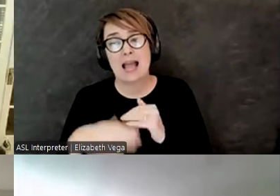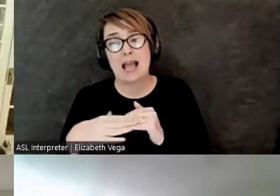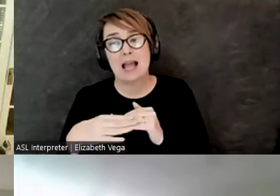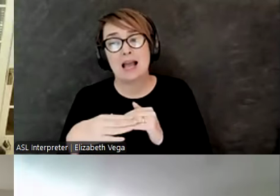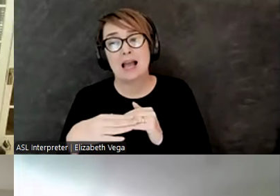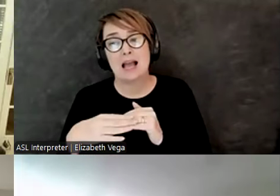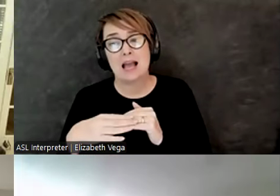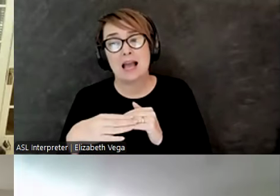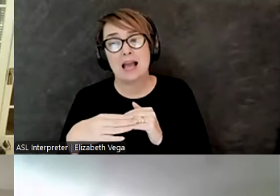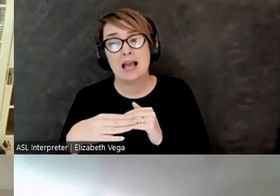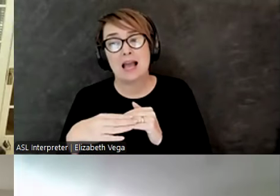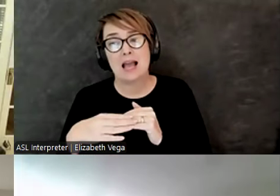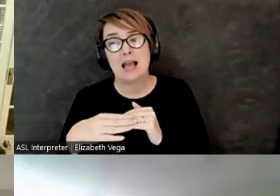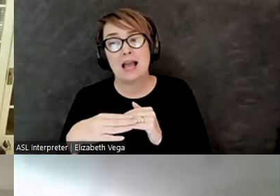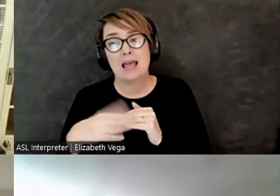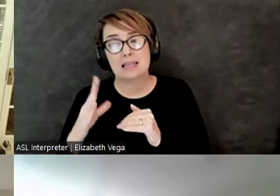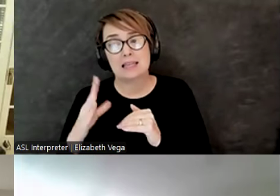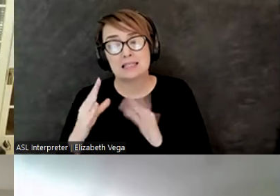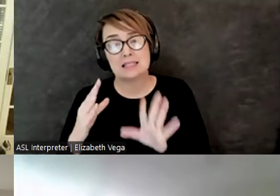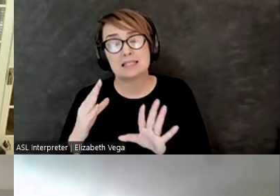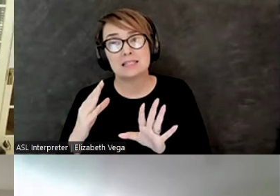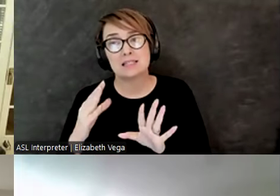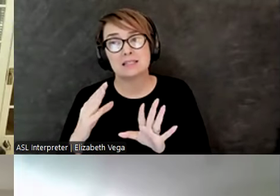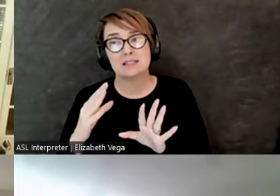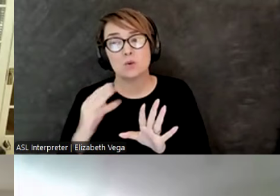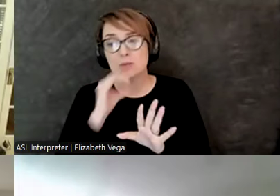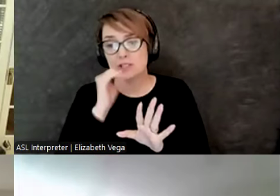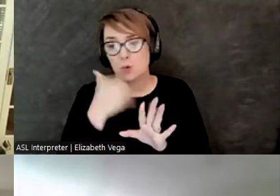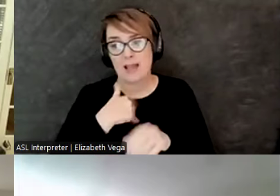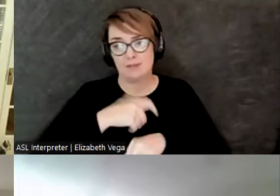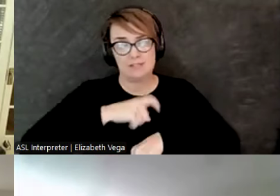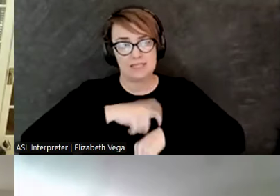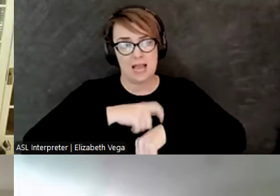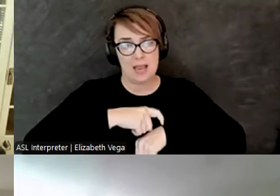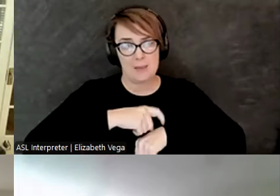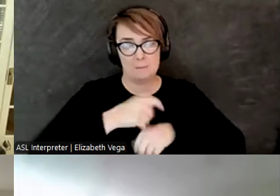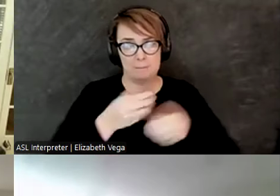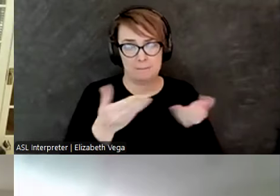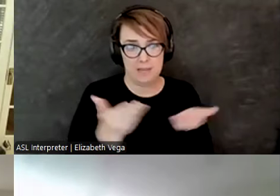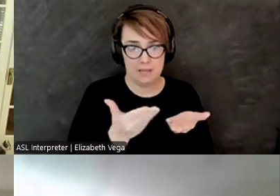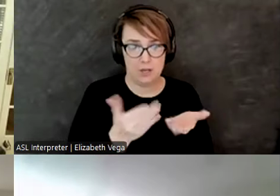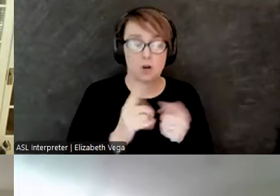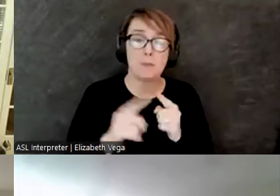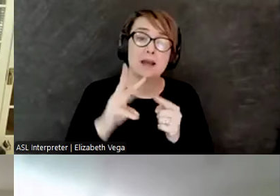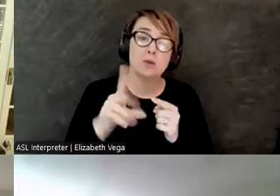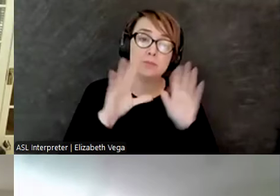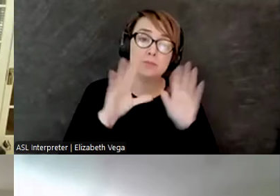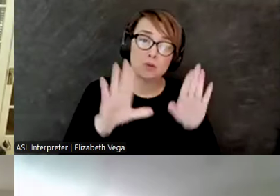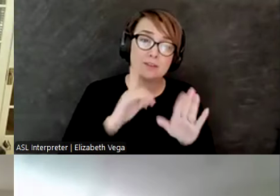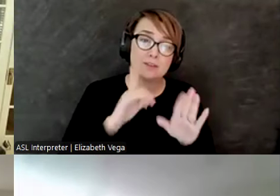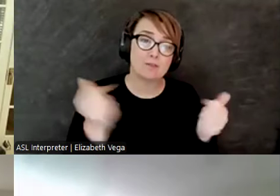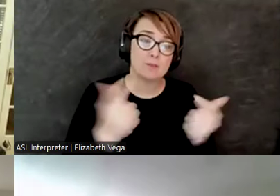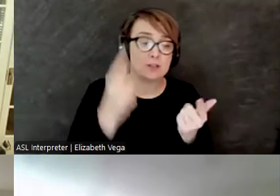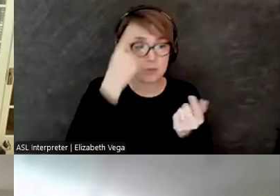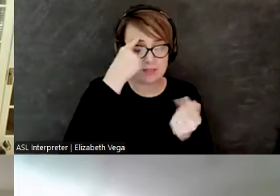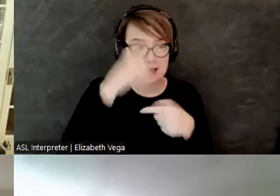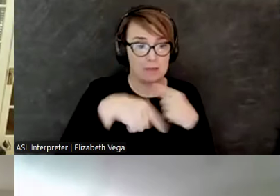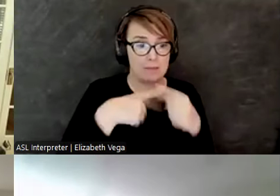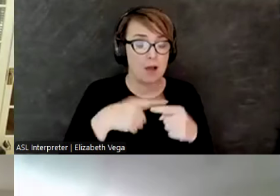have time here, but I do think it would be really great for everybody to think on for the next session, that exact thing,